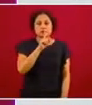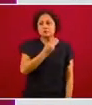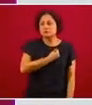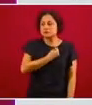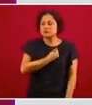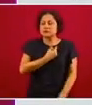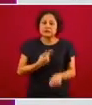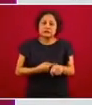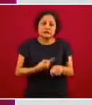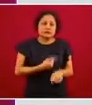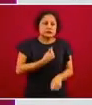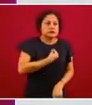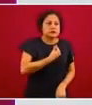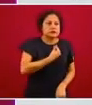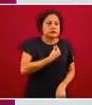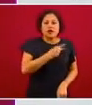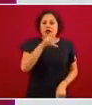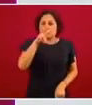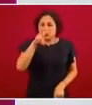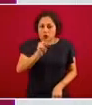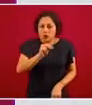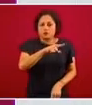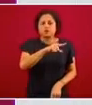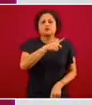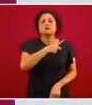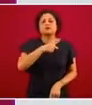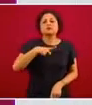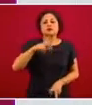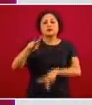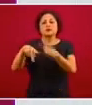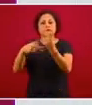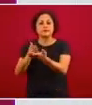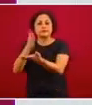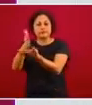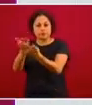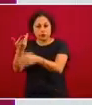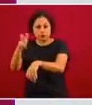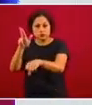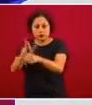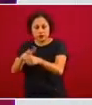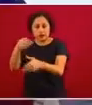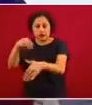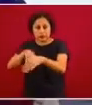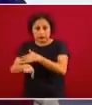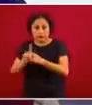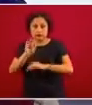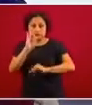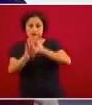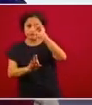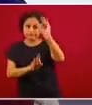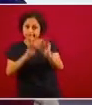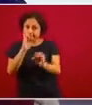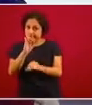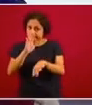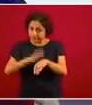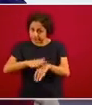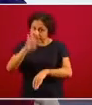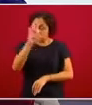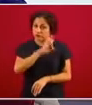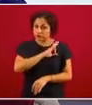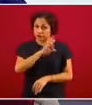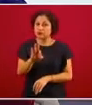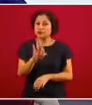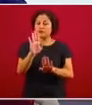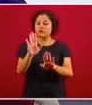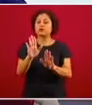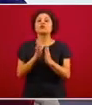hospital. So if you have a sick relative that belongs to a high risk